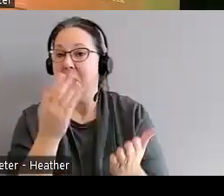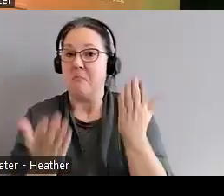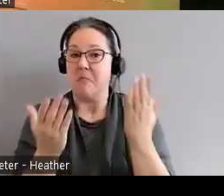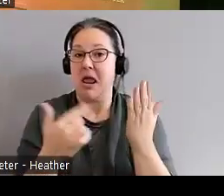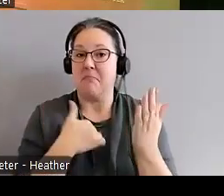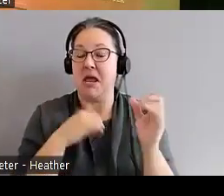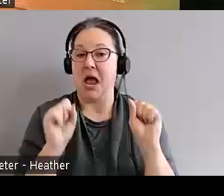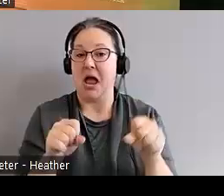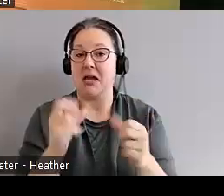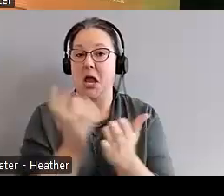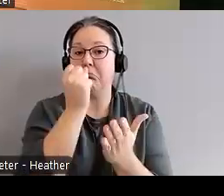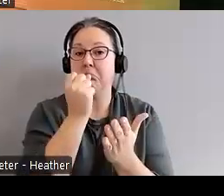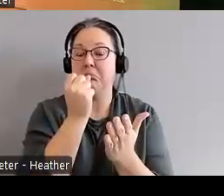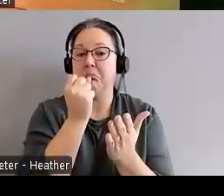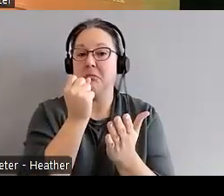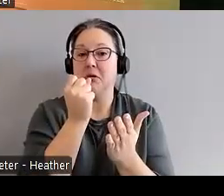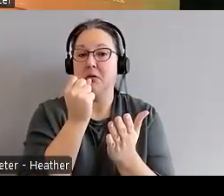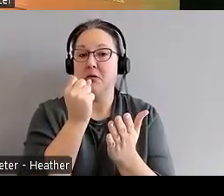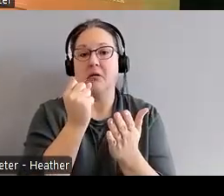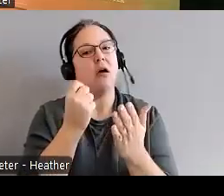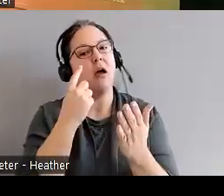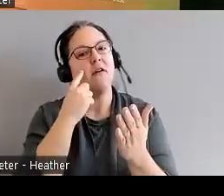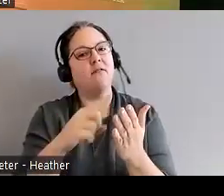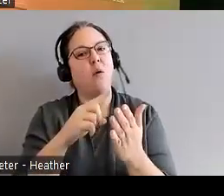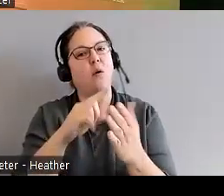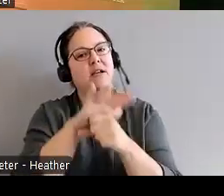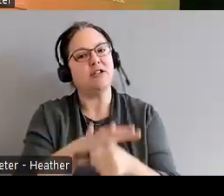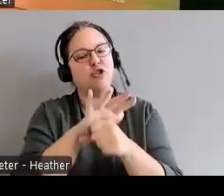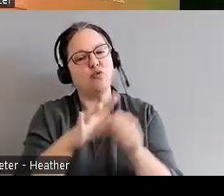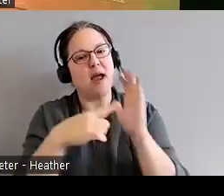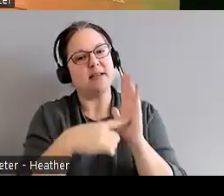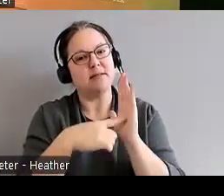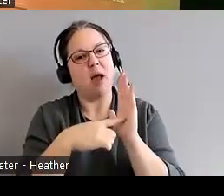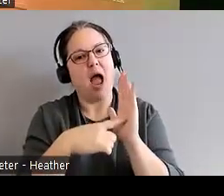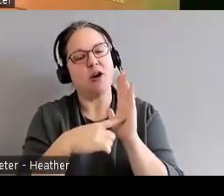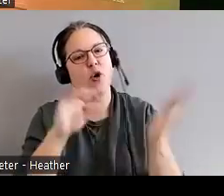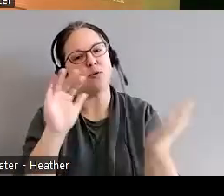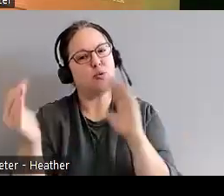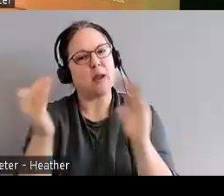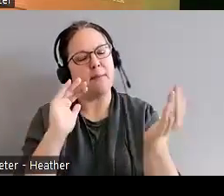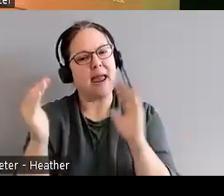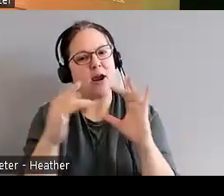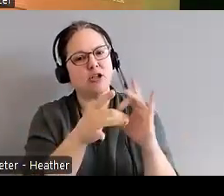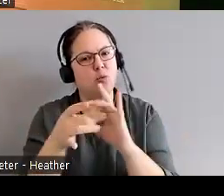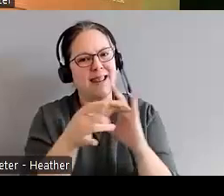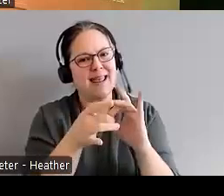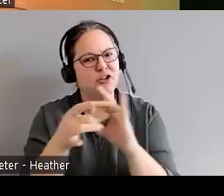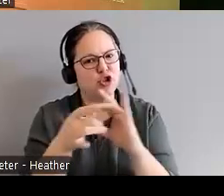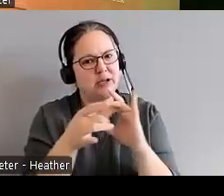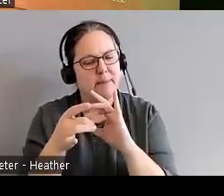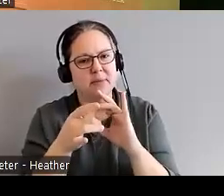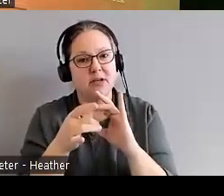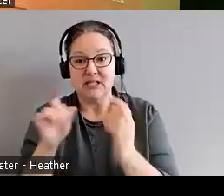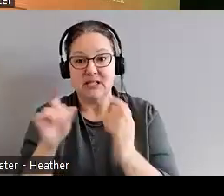a diathesis stress model in relation to really thinking about it, especially